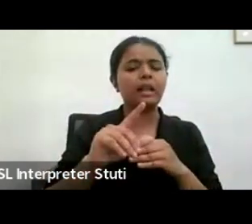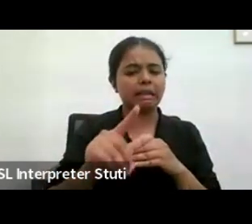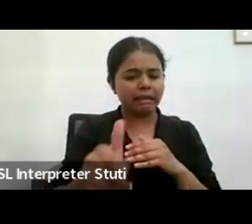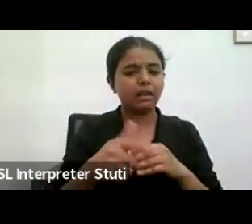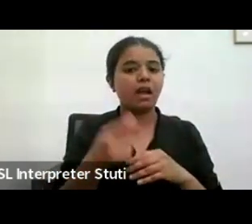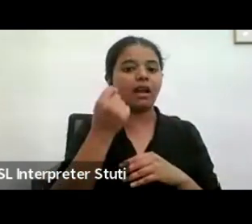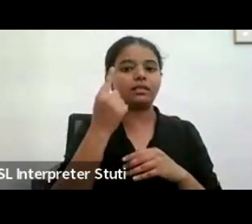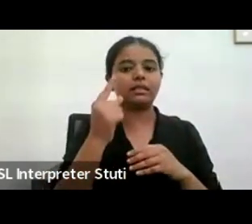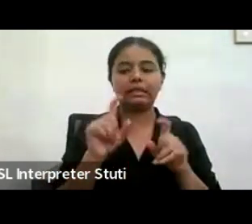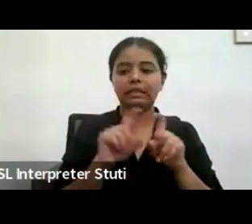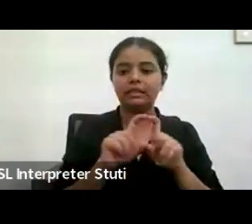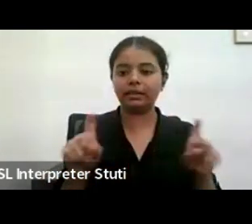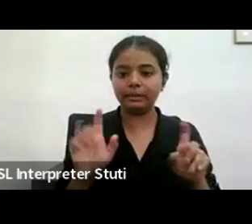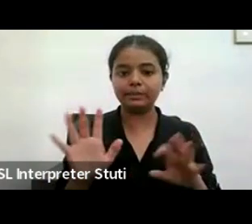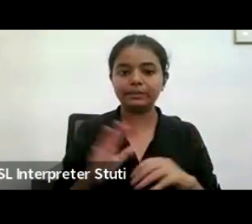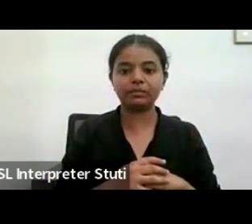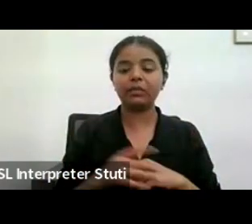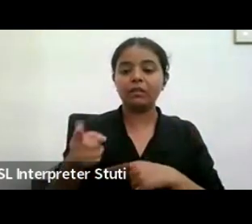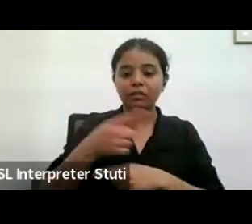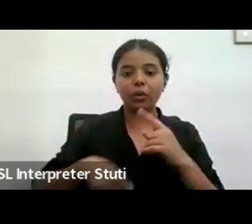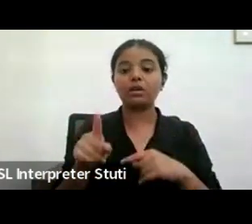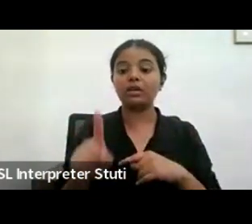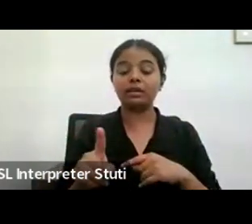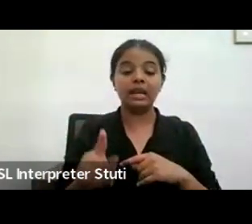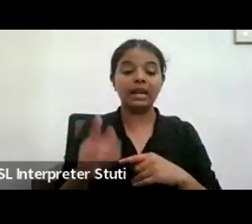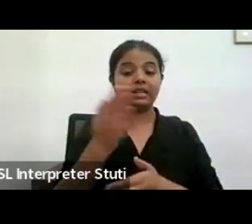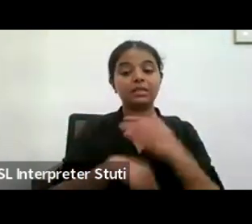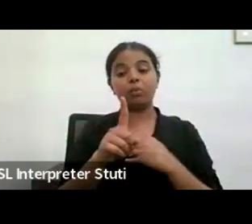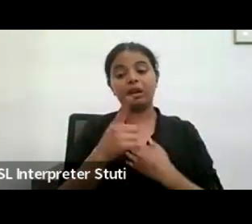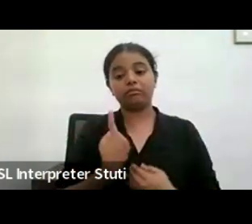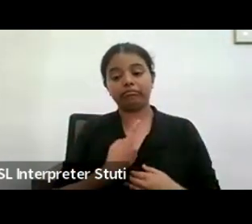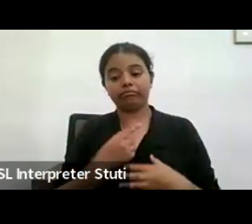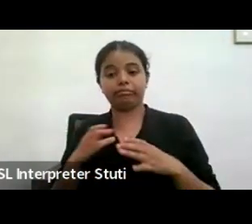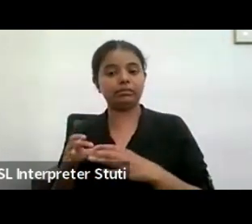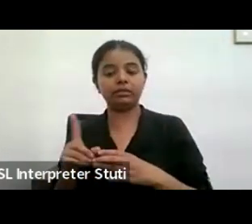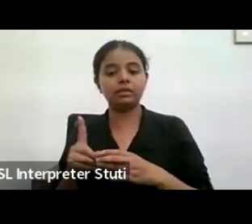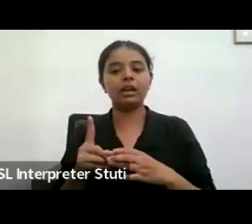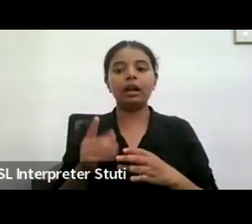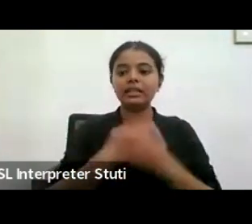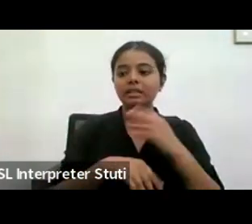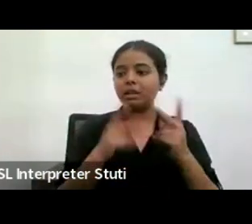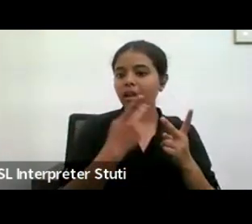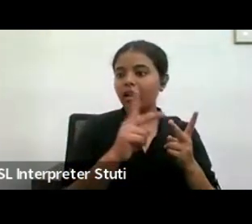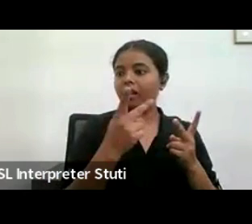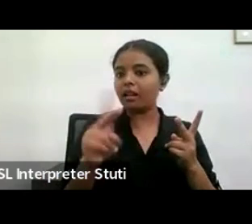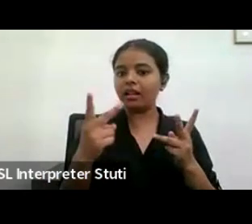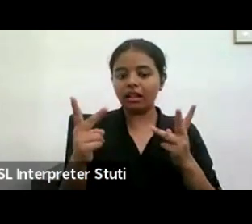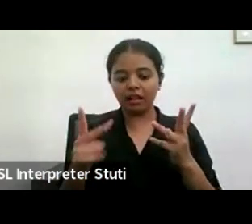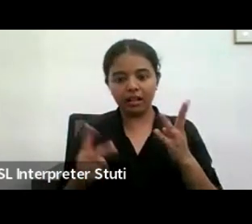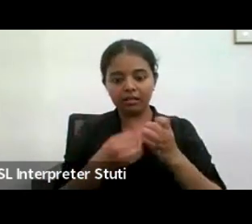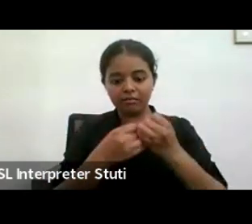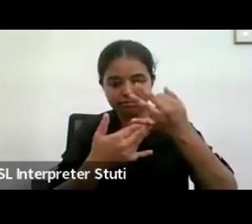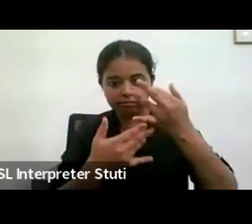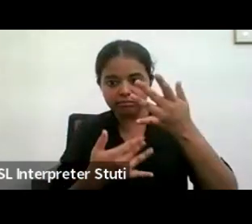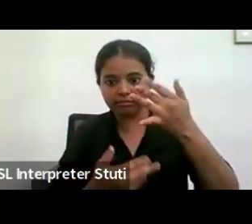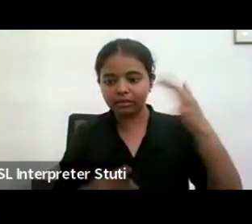We all came together, cross-disability thinking happened, people with disabilities got together, and there was a lot of